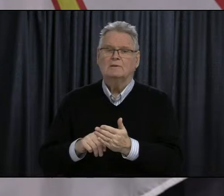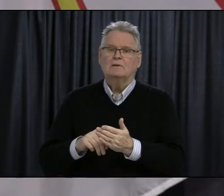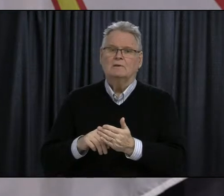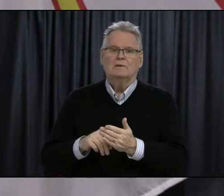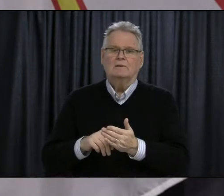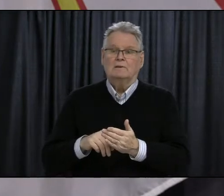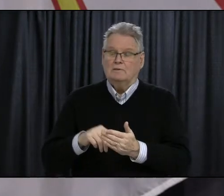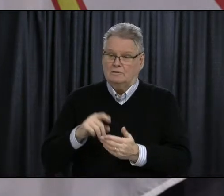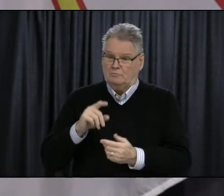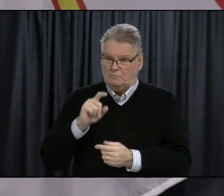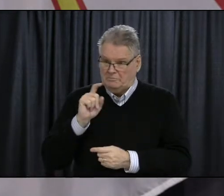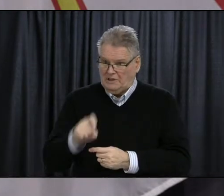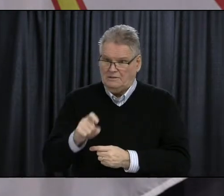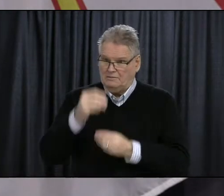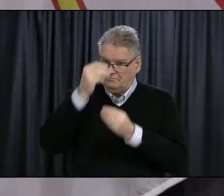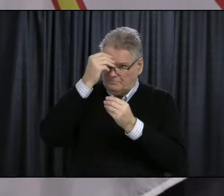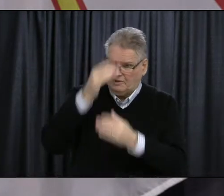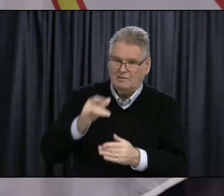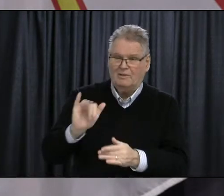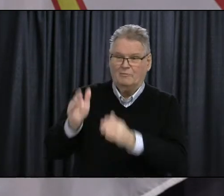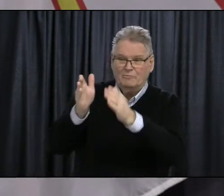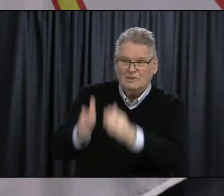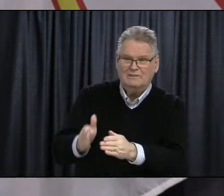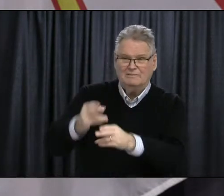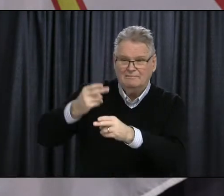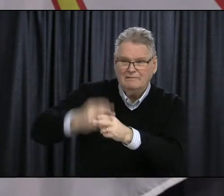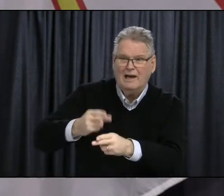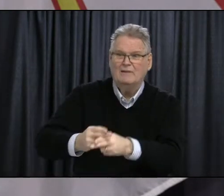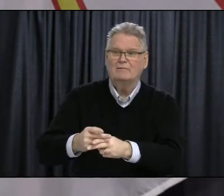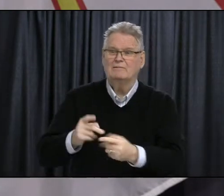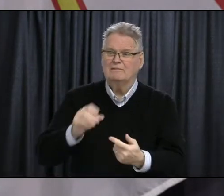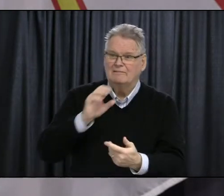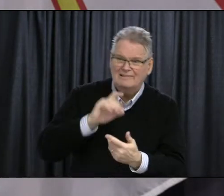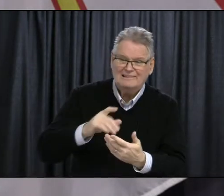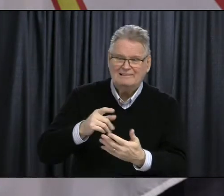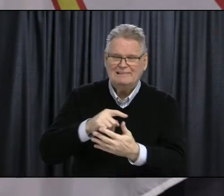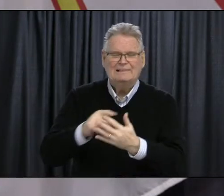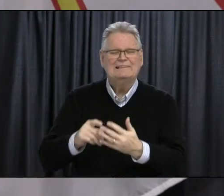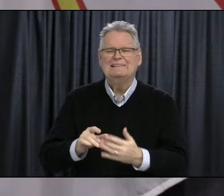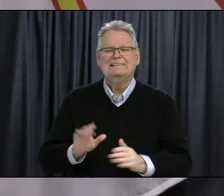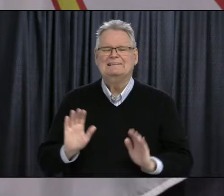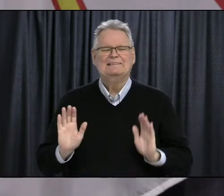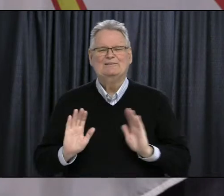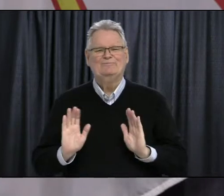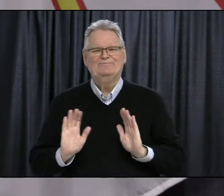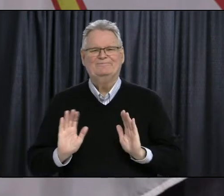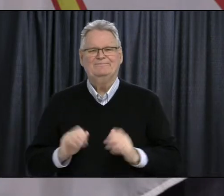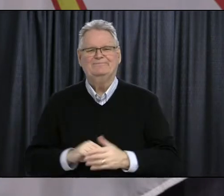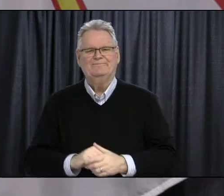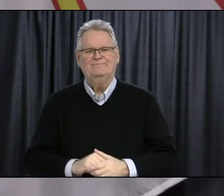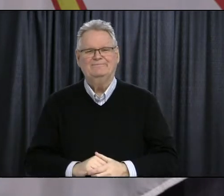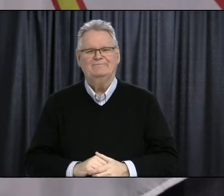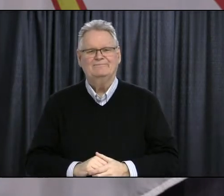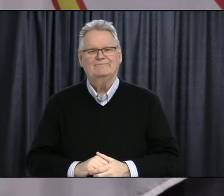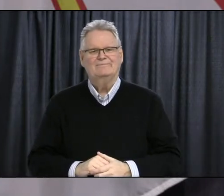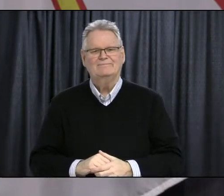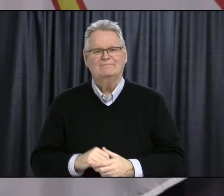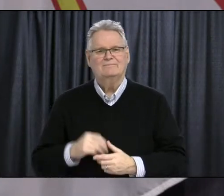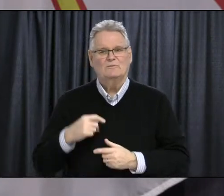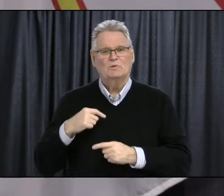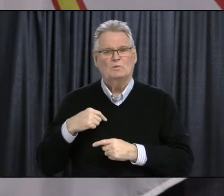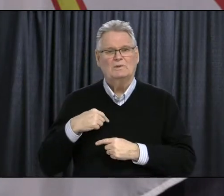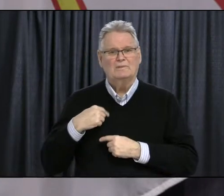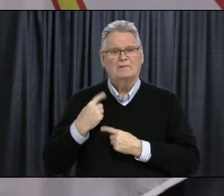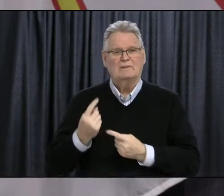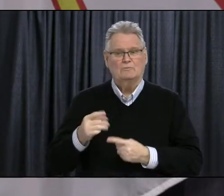identify contacts in certain situations and contact them directly. So anybody who might be at risk would be contacted